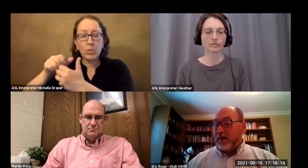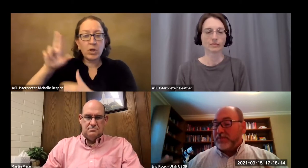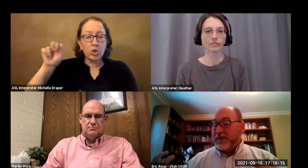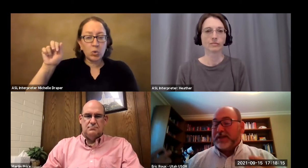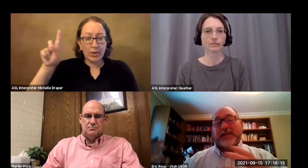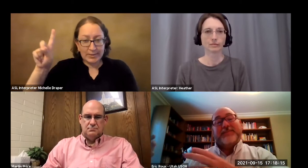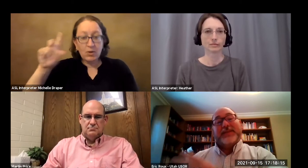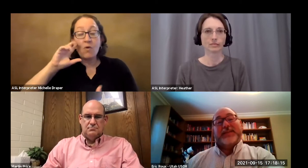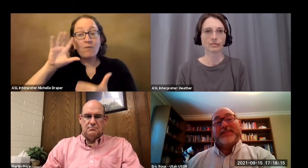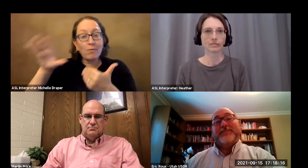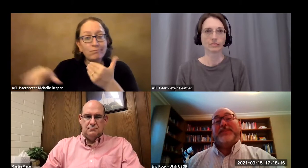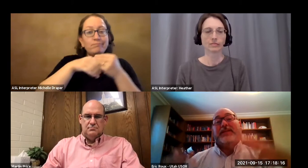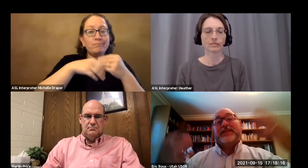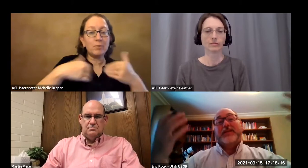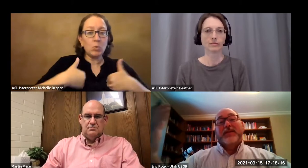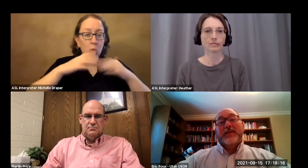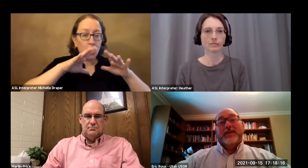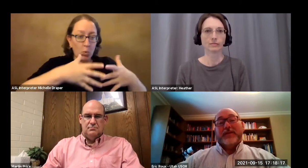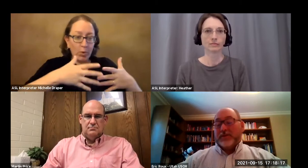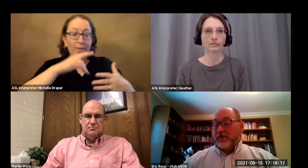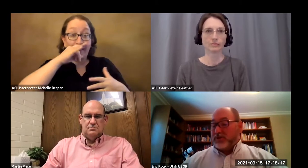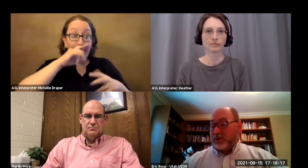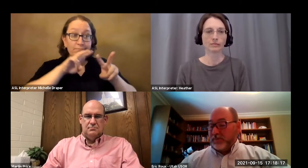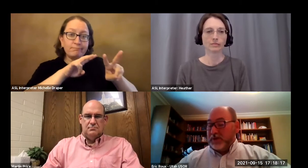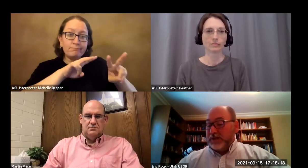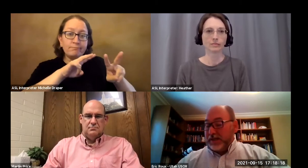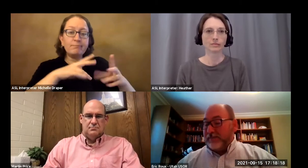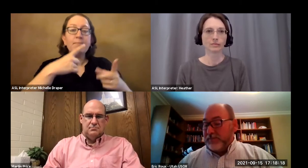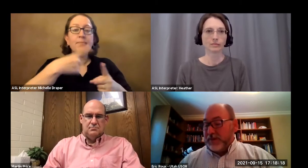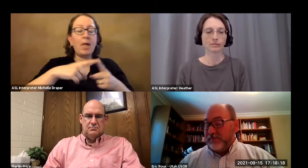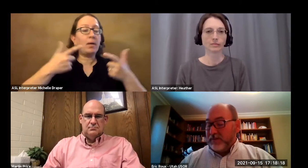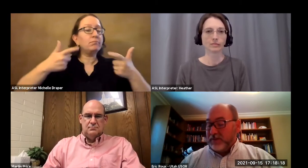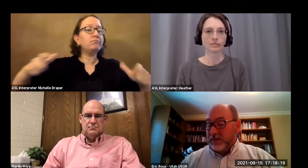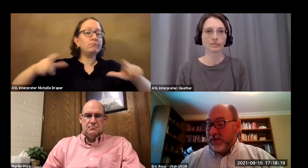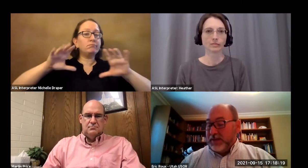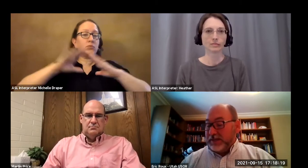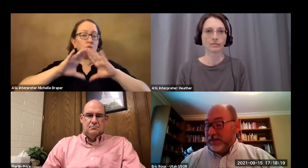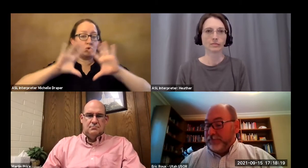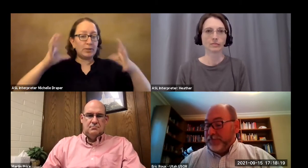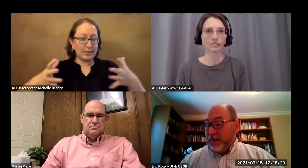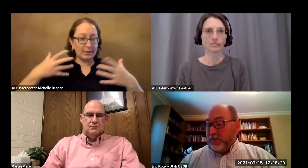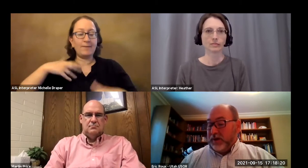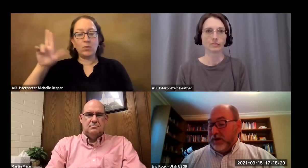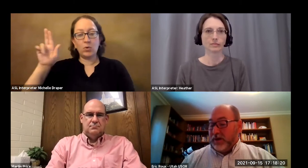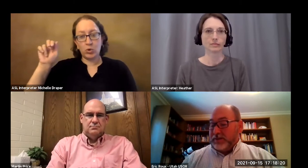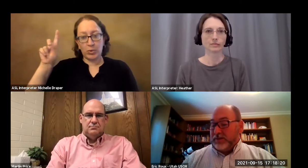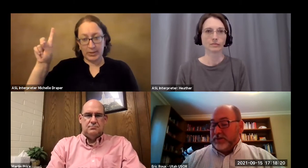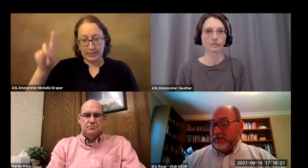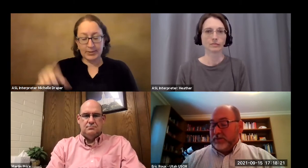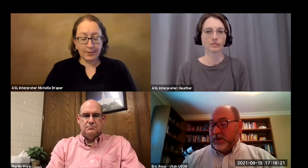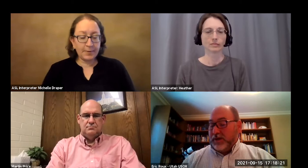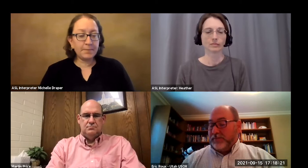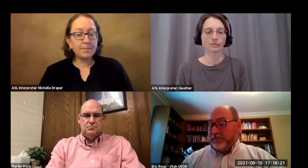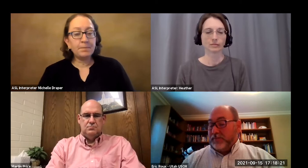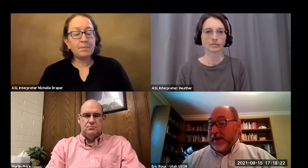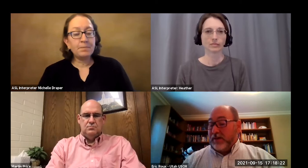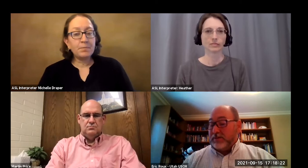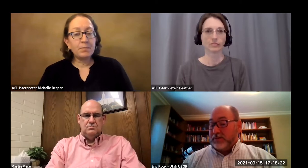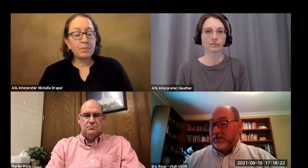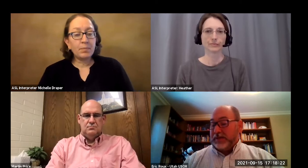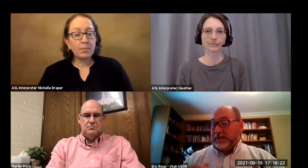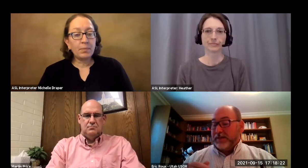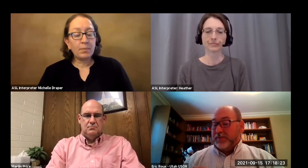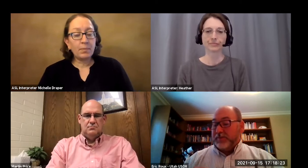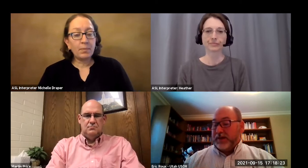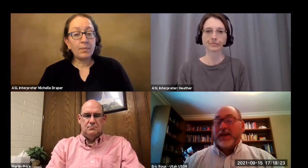hopefully this will complement it and give the kids something, and then the larger community can have the big event of the USDB. We are also